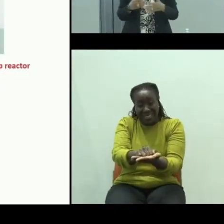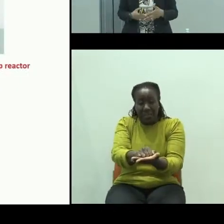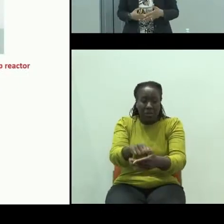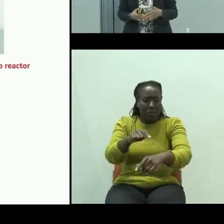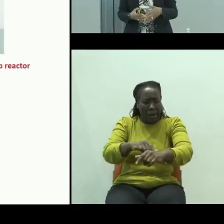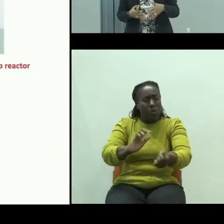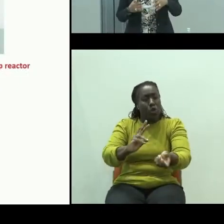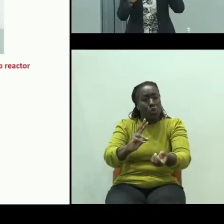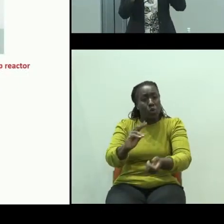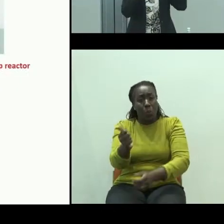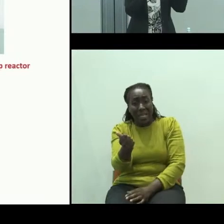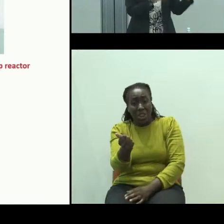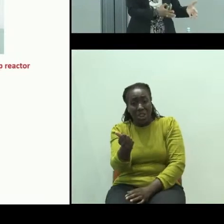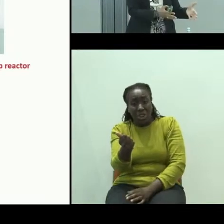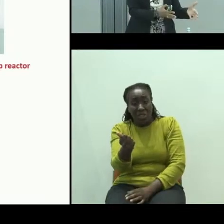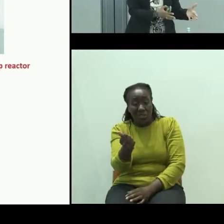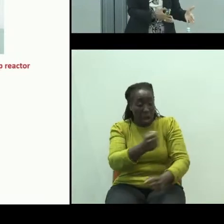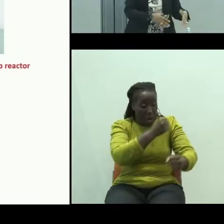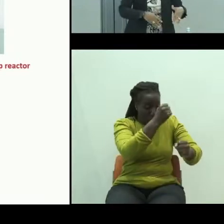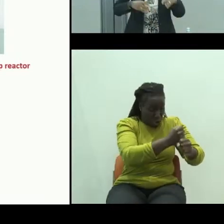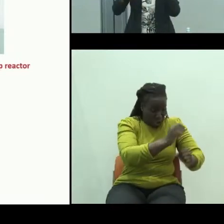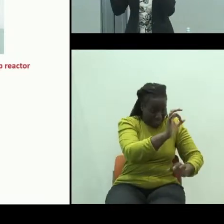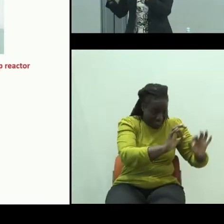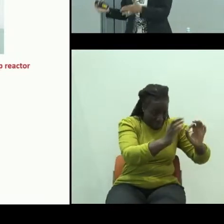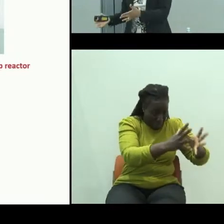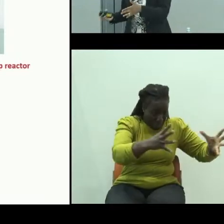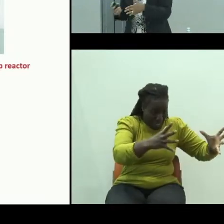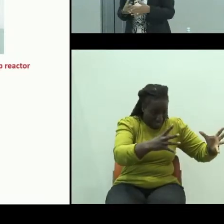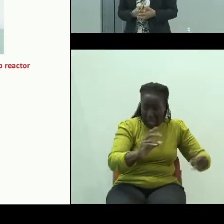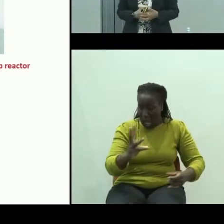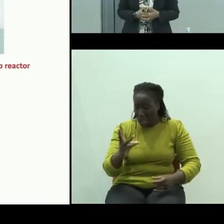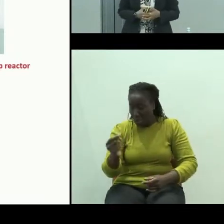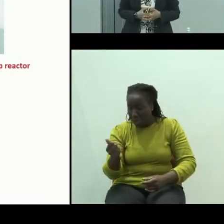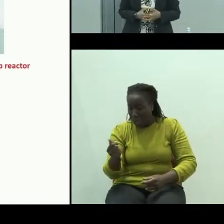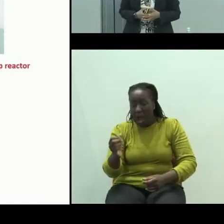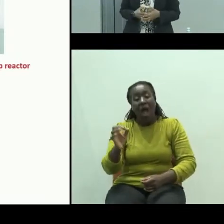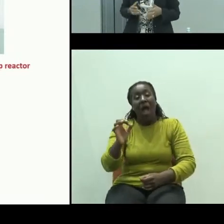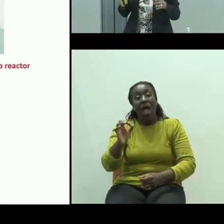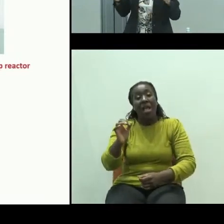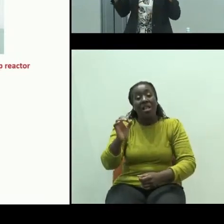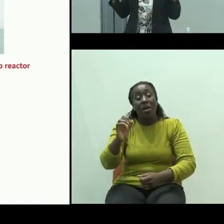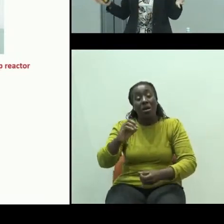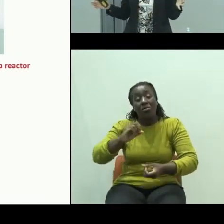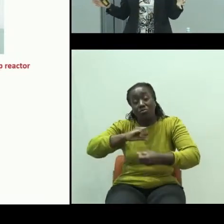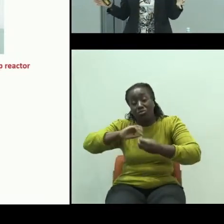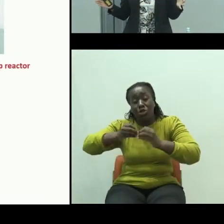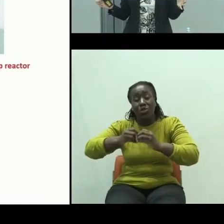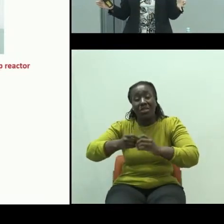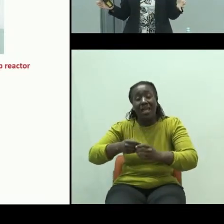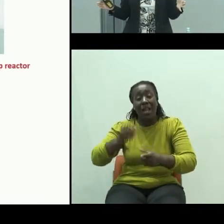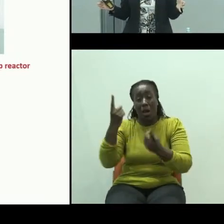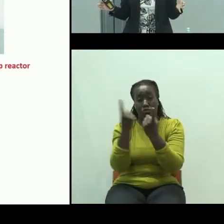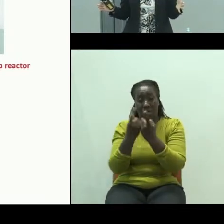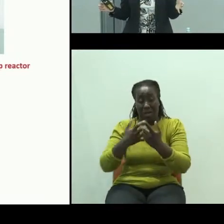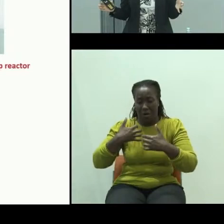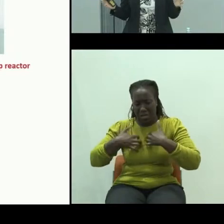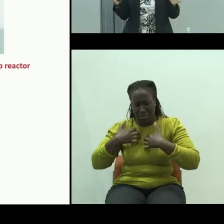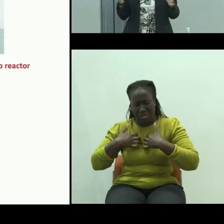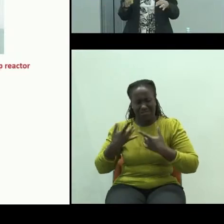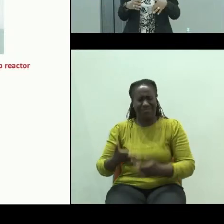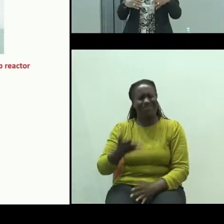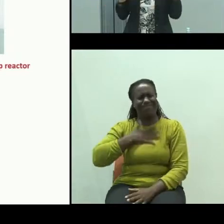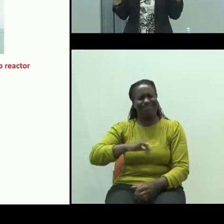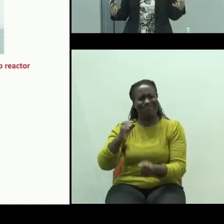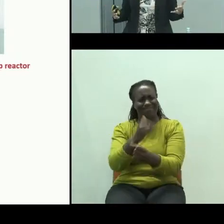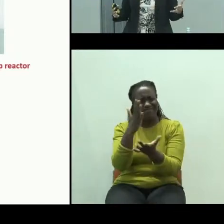switch between producing cell mass and producing a product of interest. And in this particular case, we actually wanted to